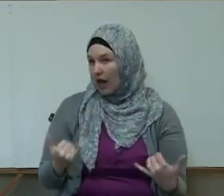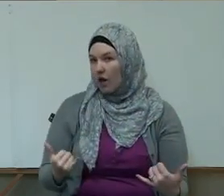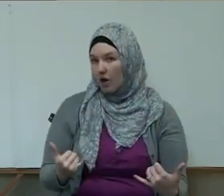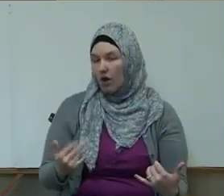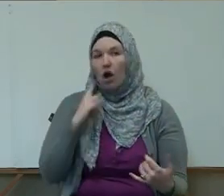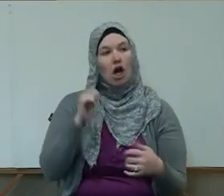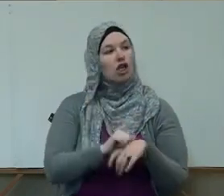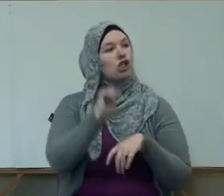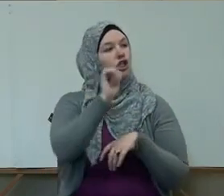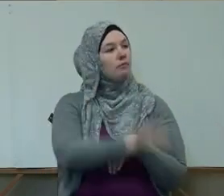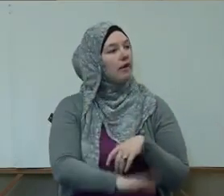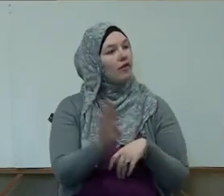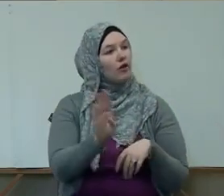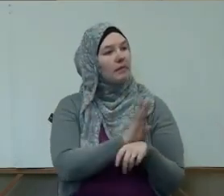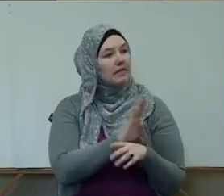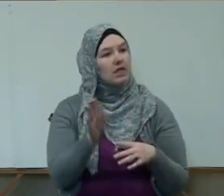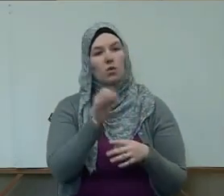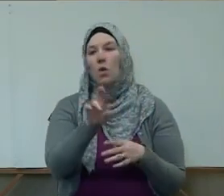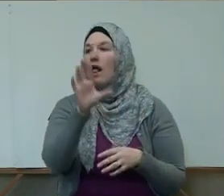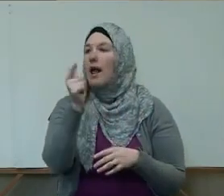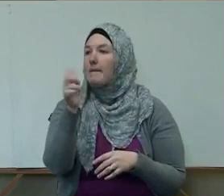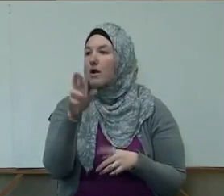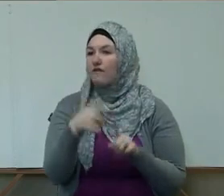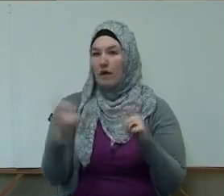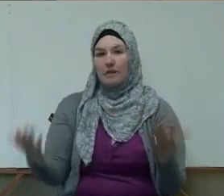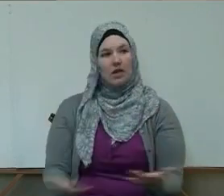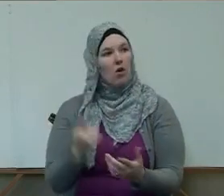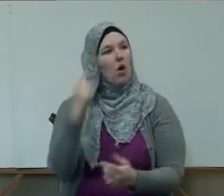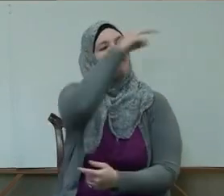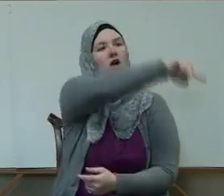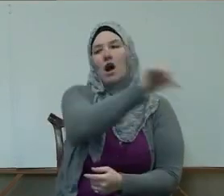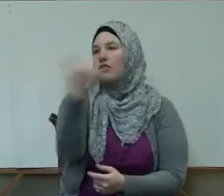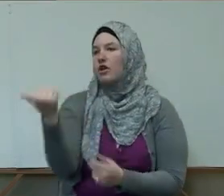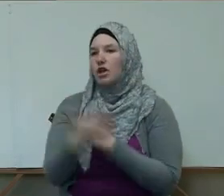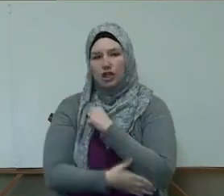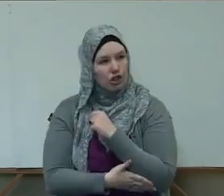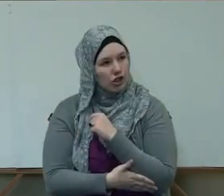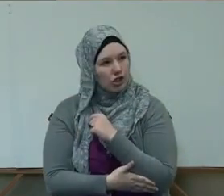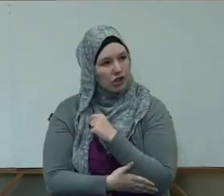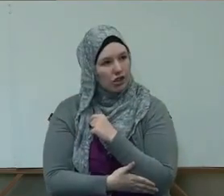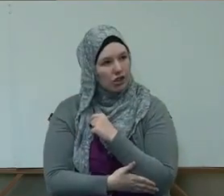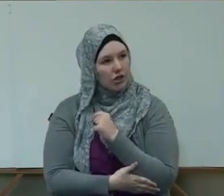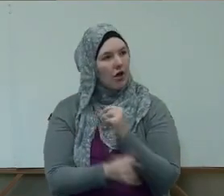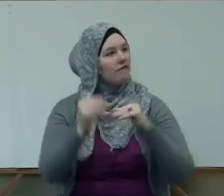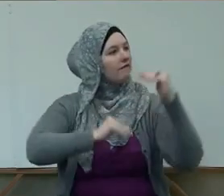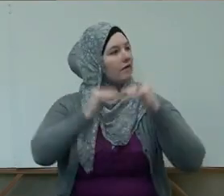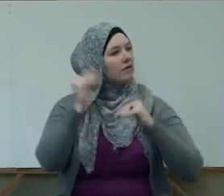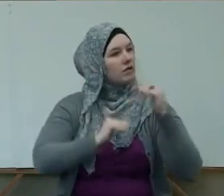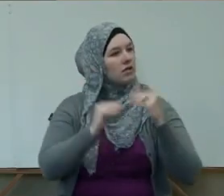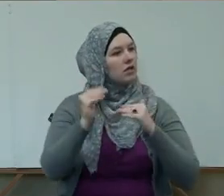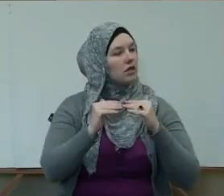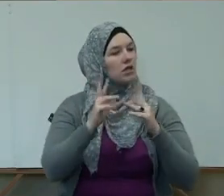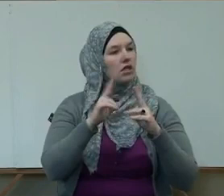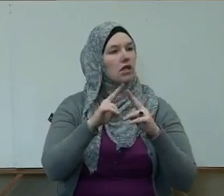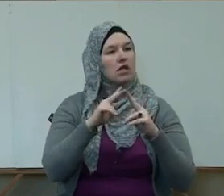are shipping the business from here over there. They are shifting manufacturing jobs to